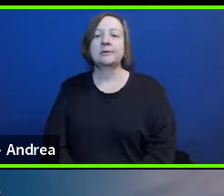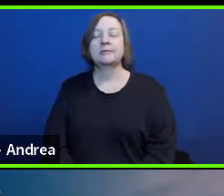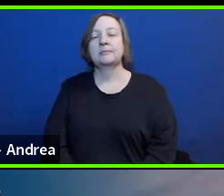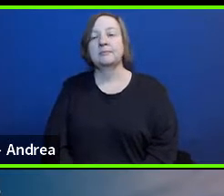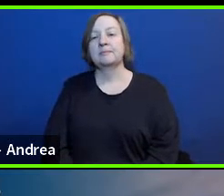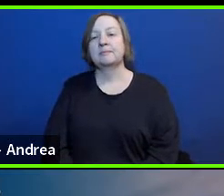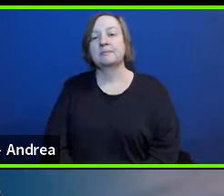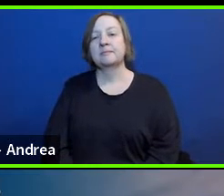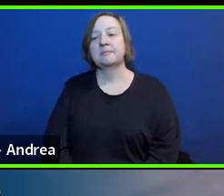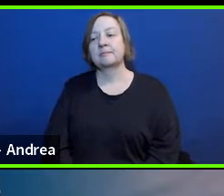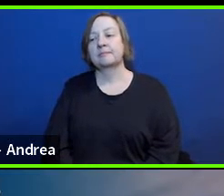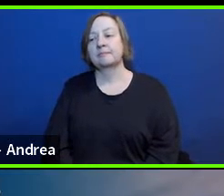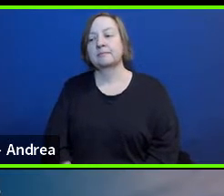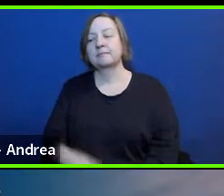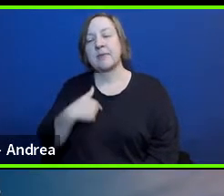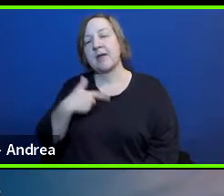that.